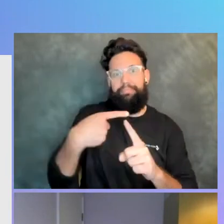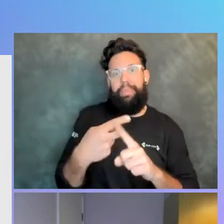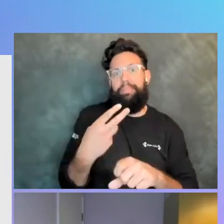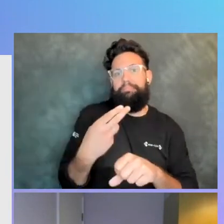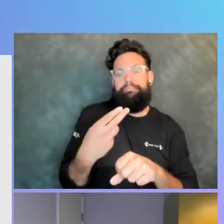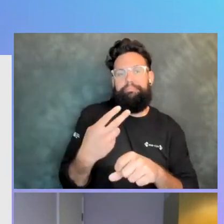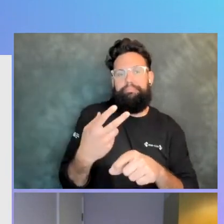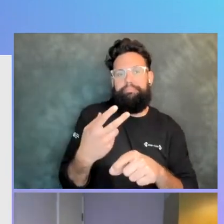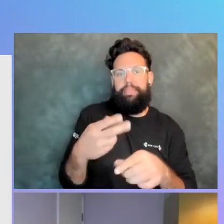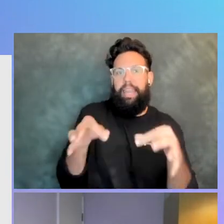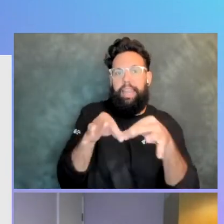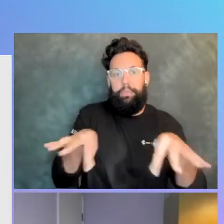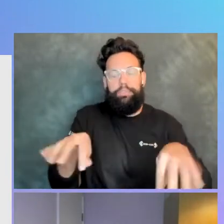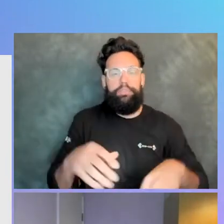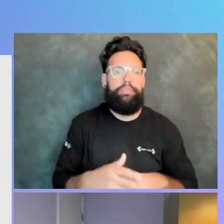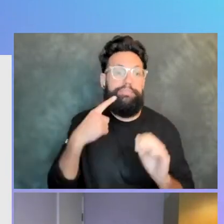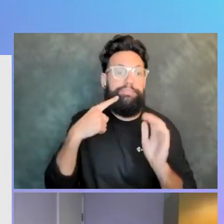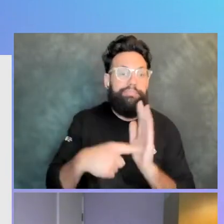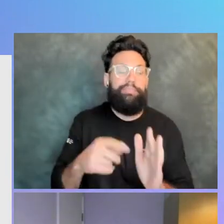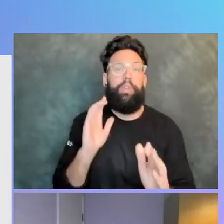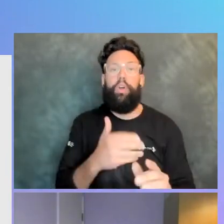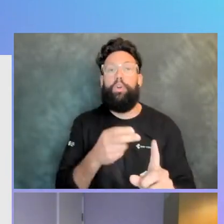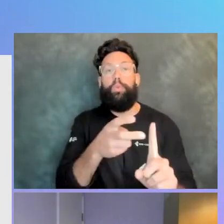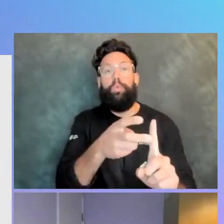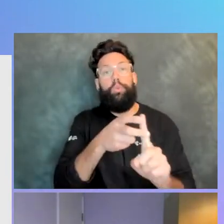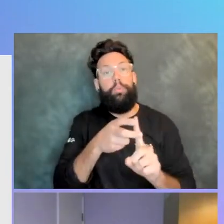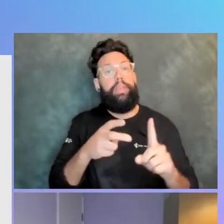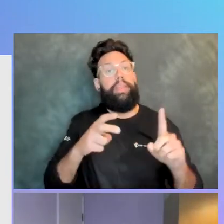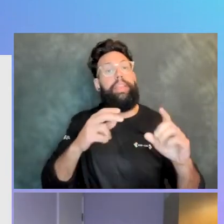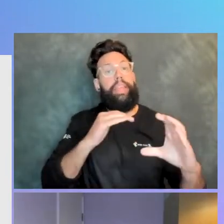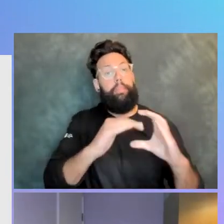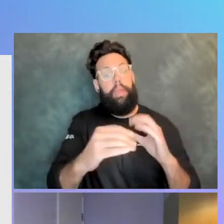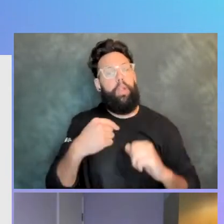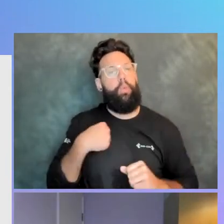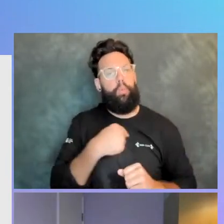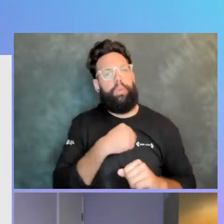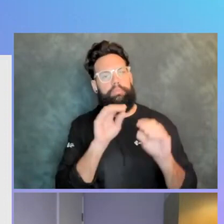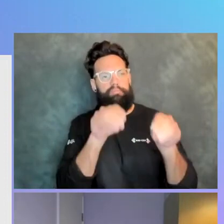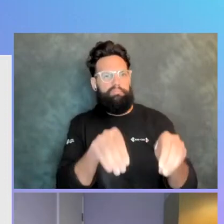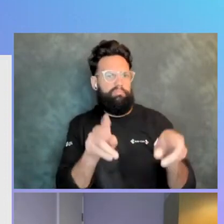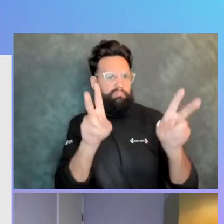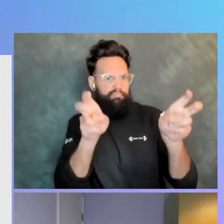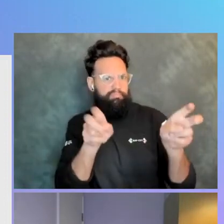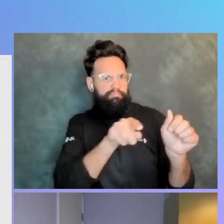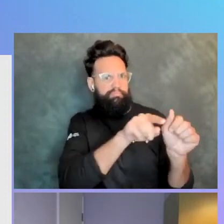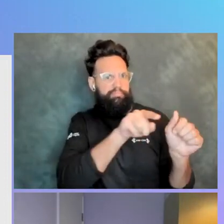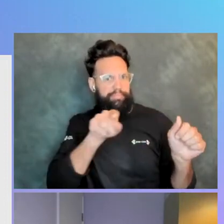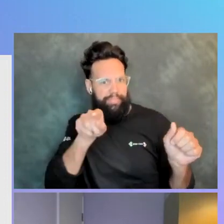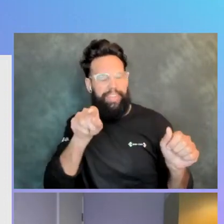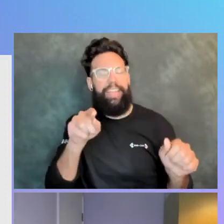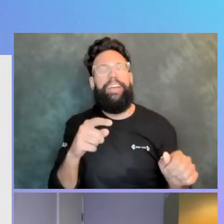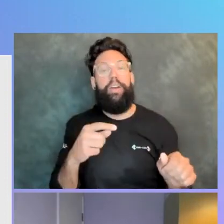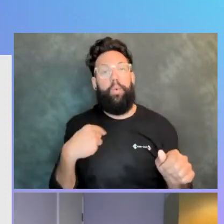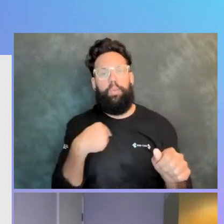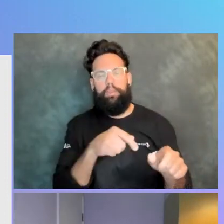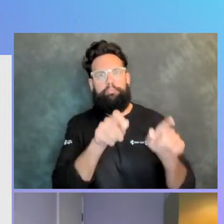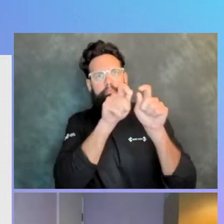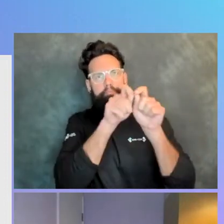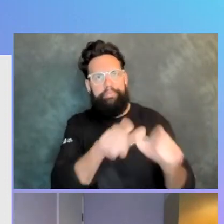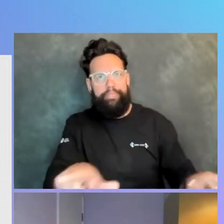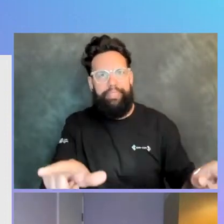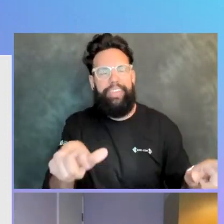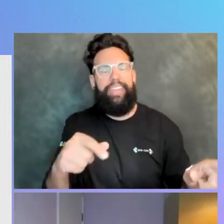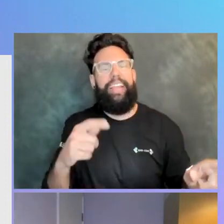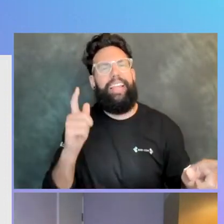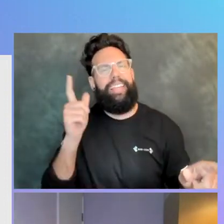a recruitment email said participant in research sessions. And once we stepped back, we realized that many people